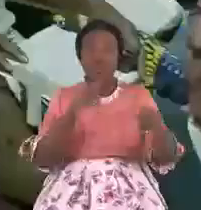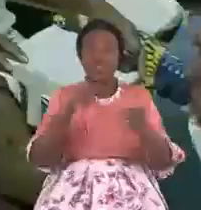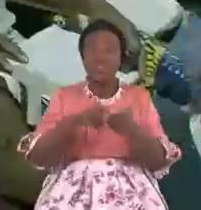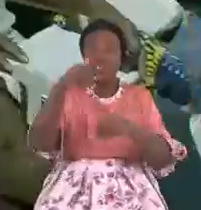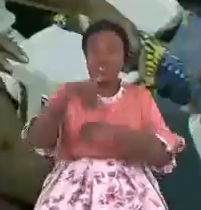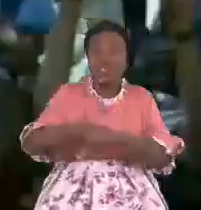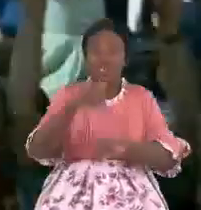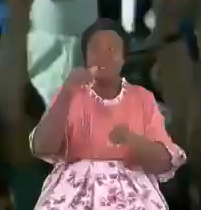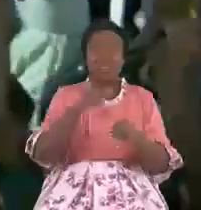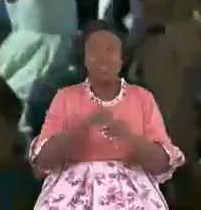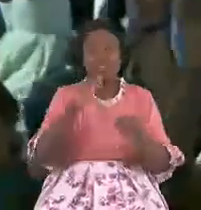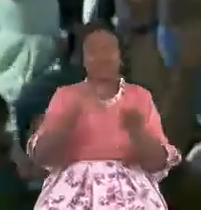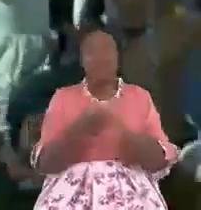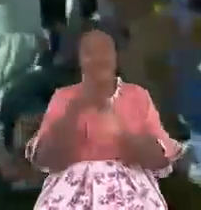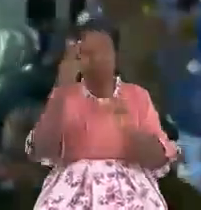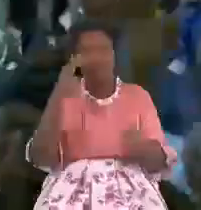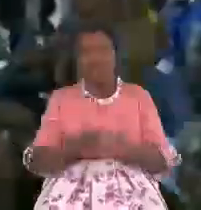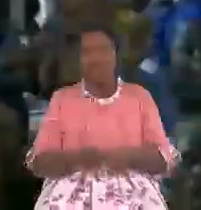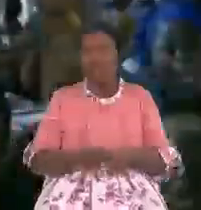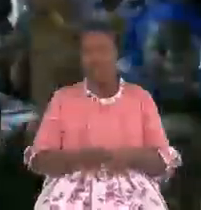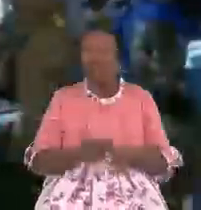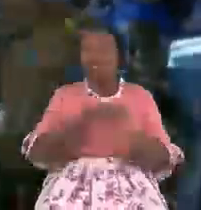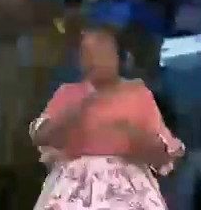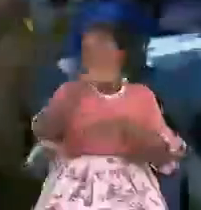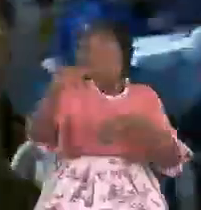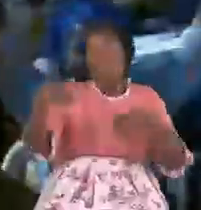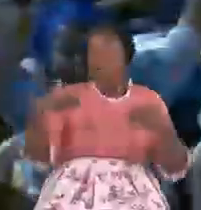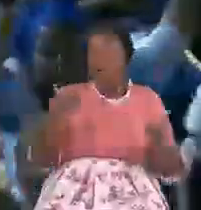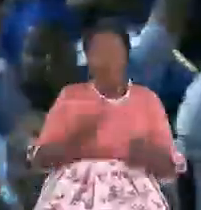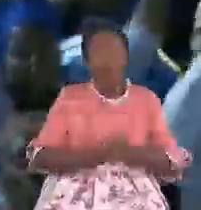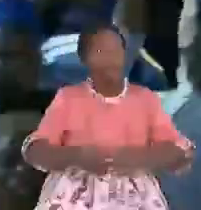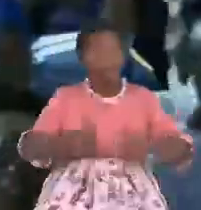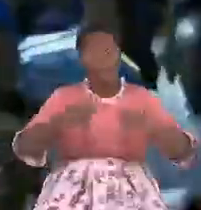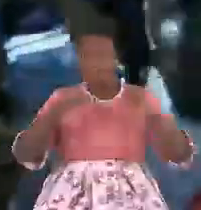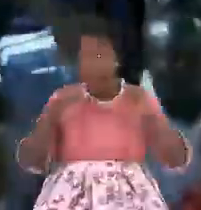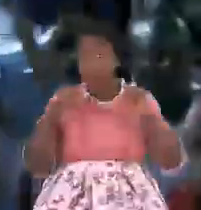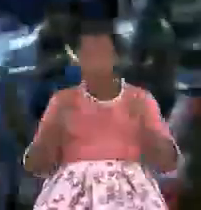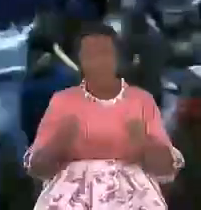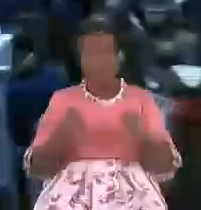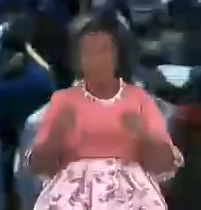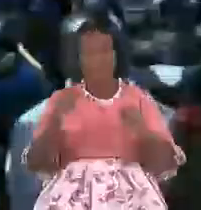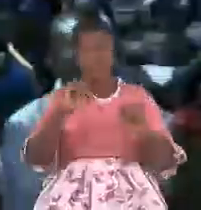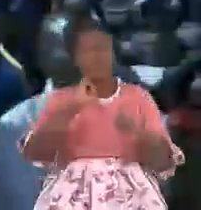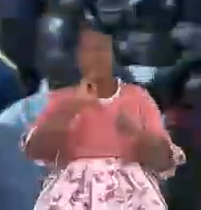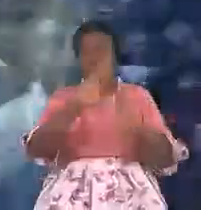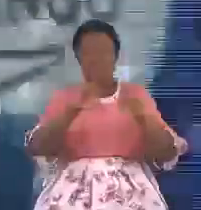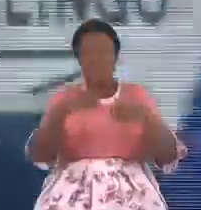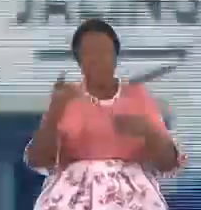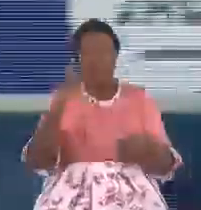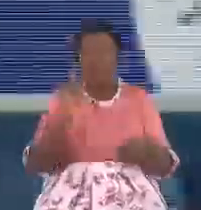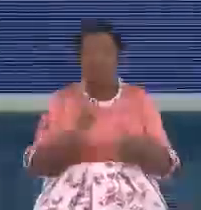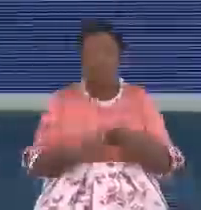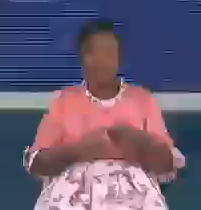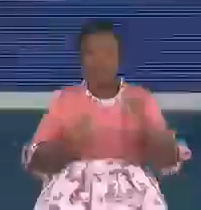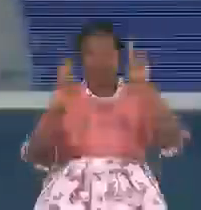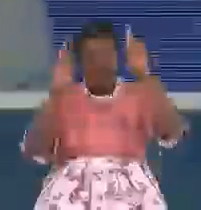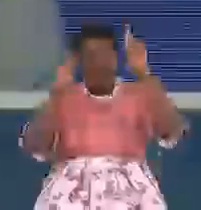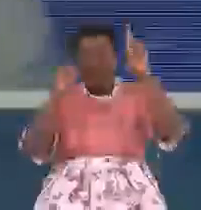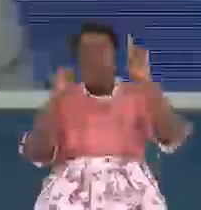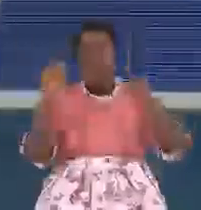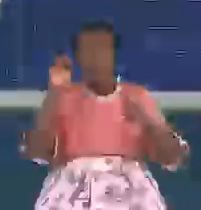jesus name all power is given unto him in